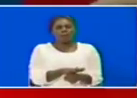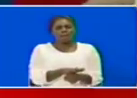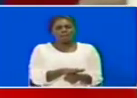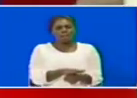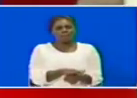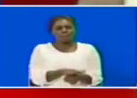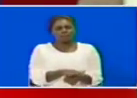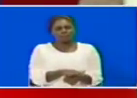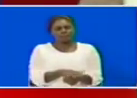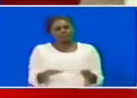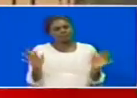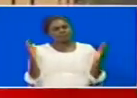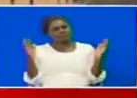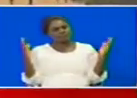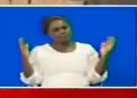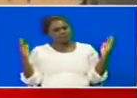land